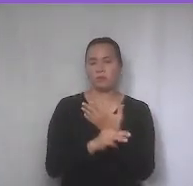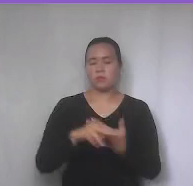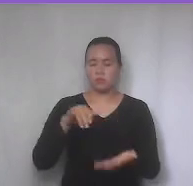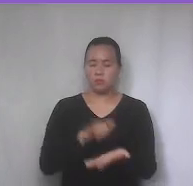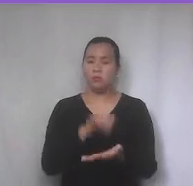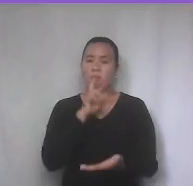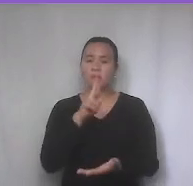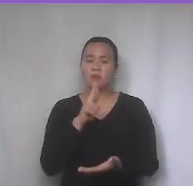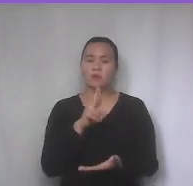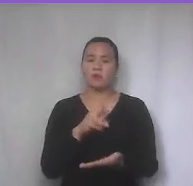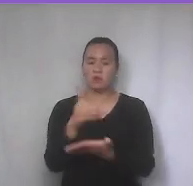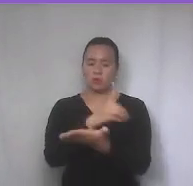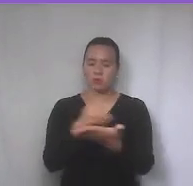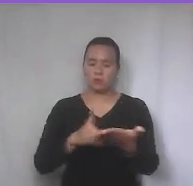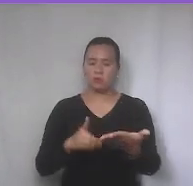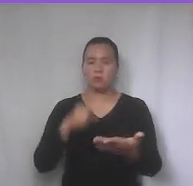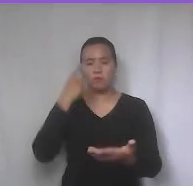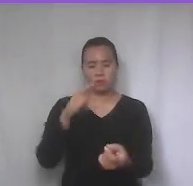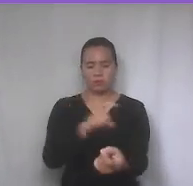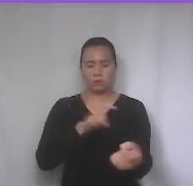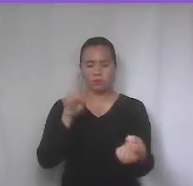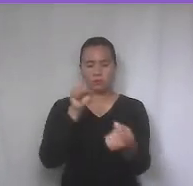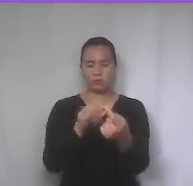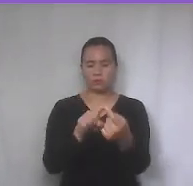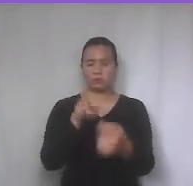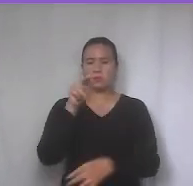for specific needs of learners.